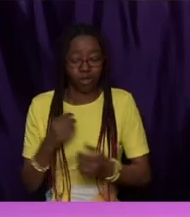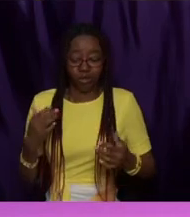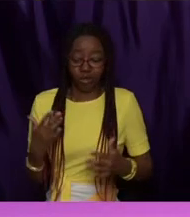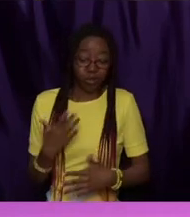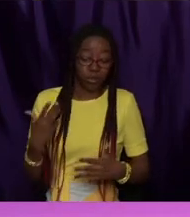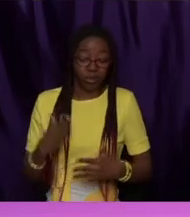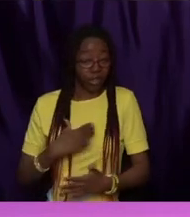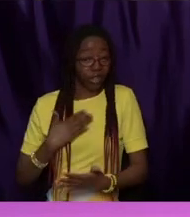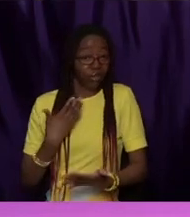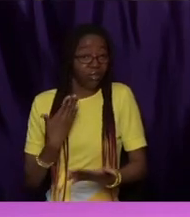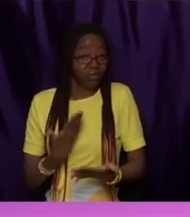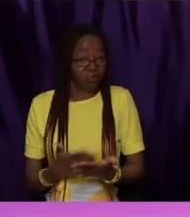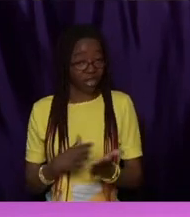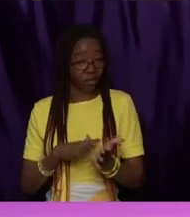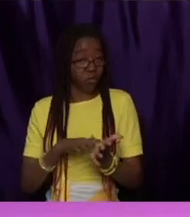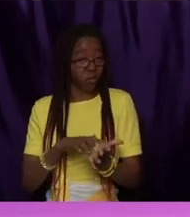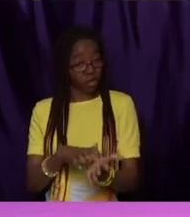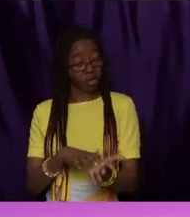to admit you weak.